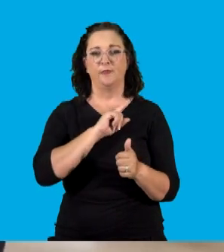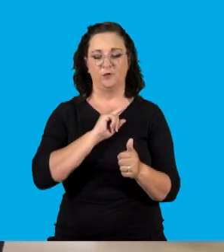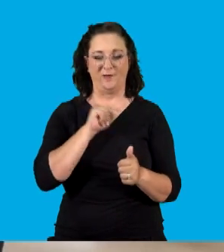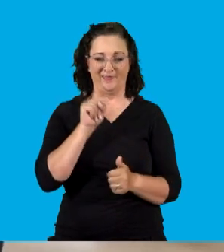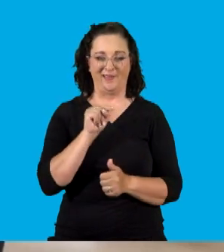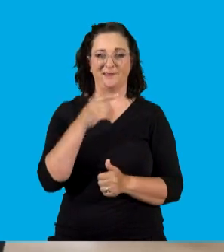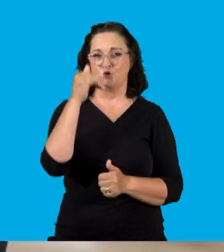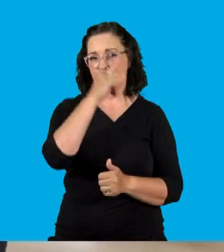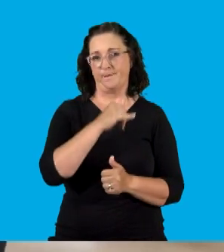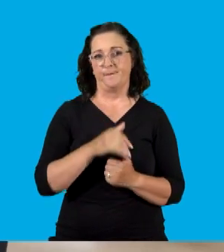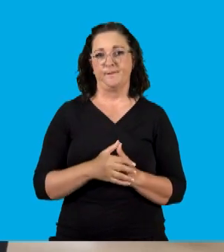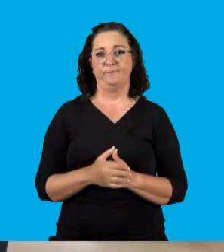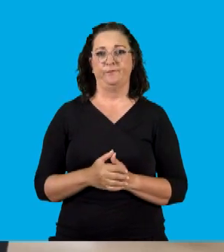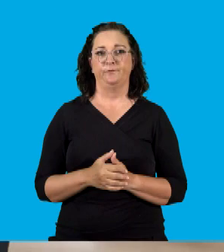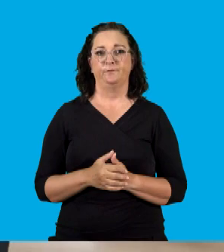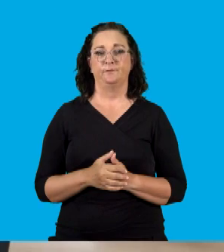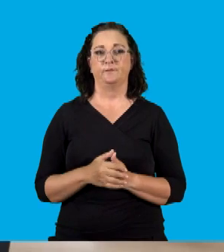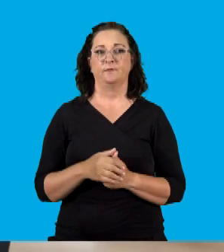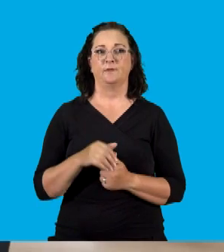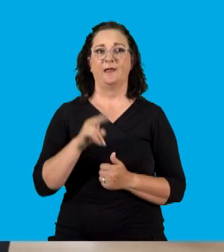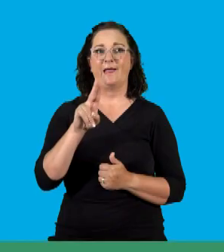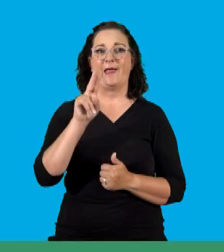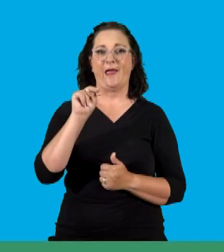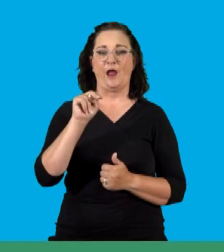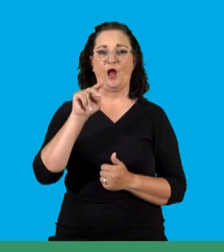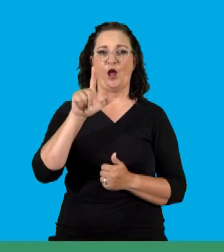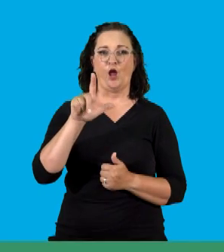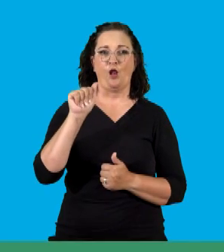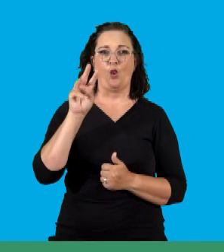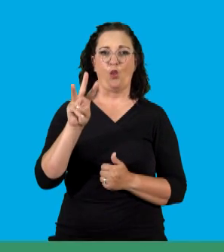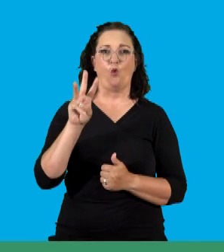we refer that to crime. Theft is unlawful.